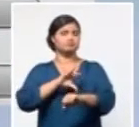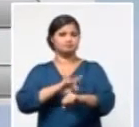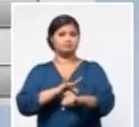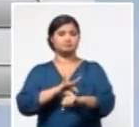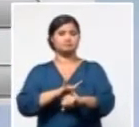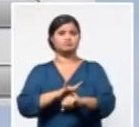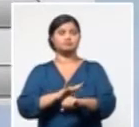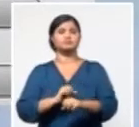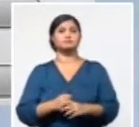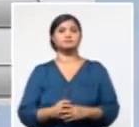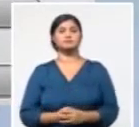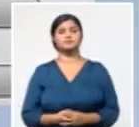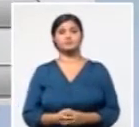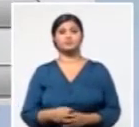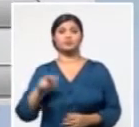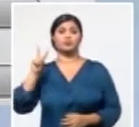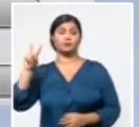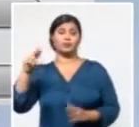and